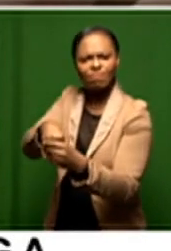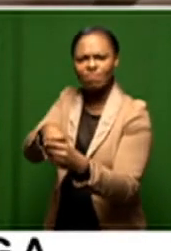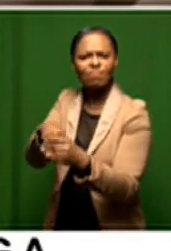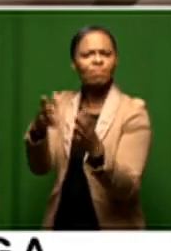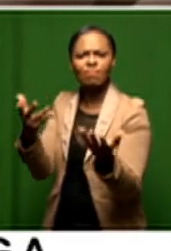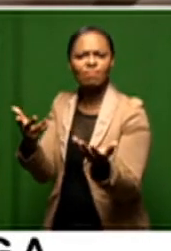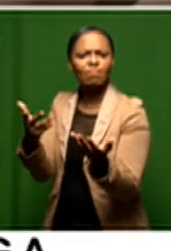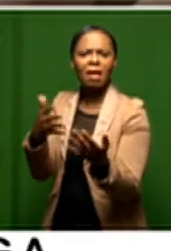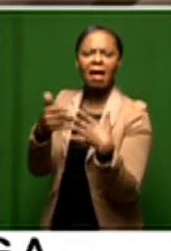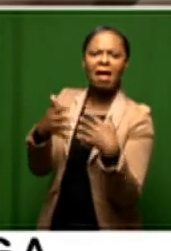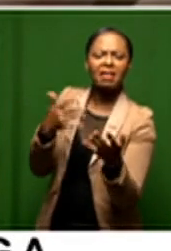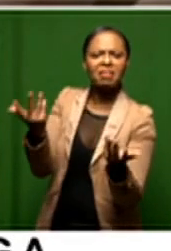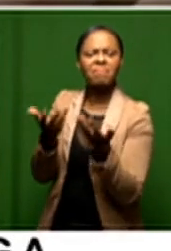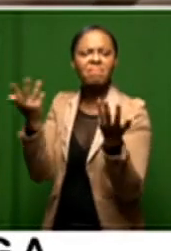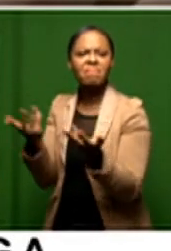any